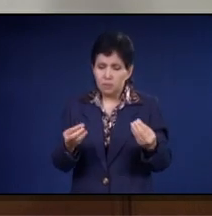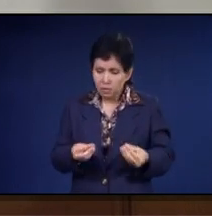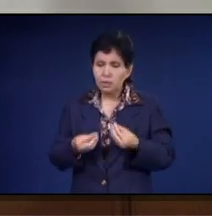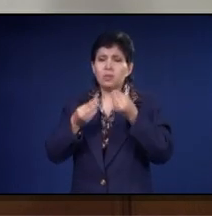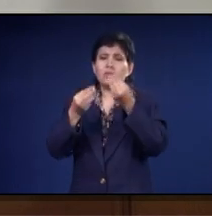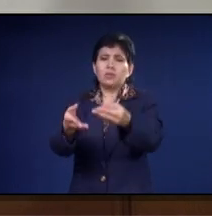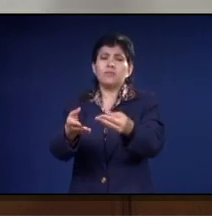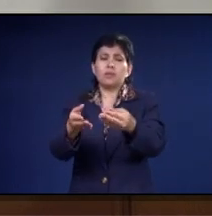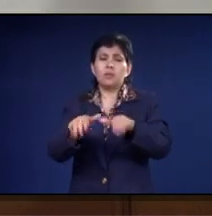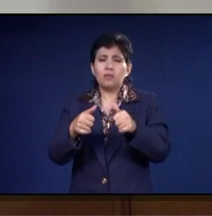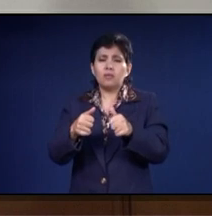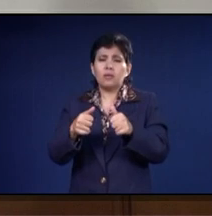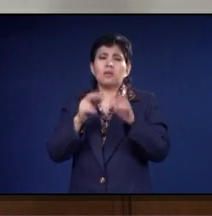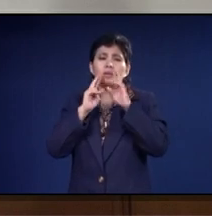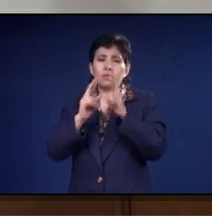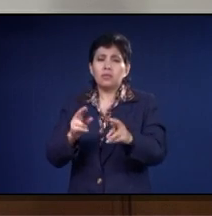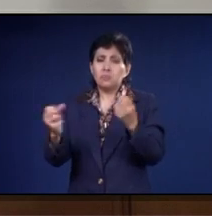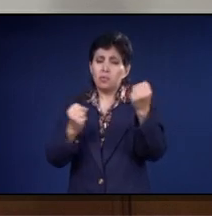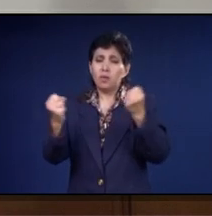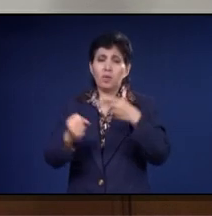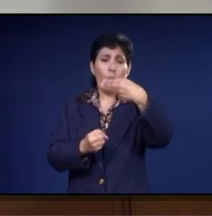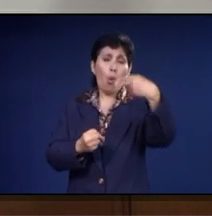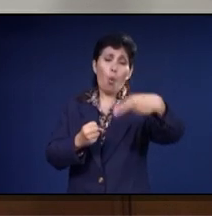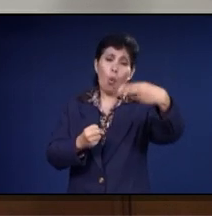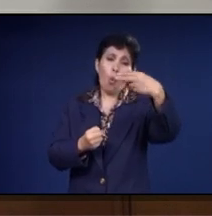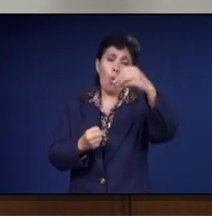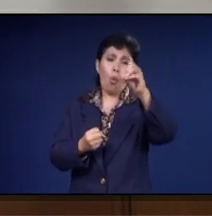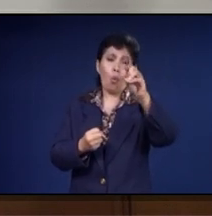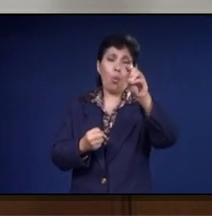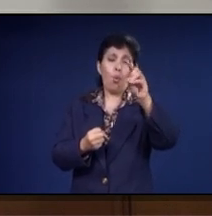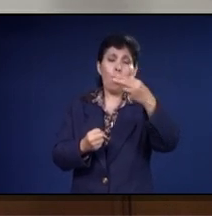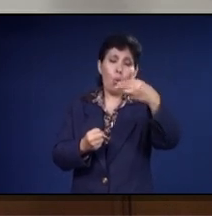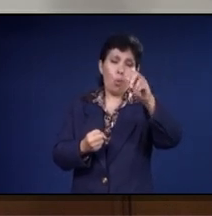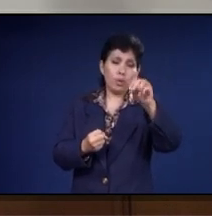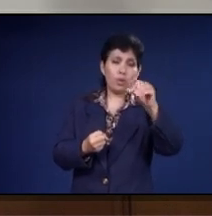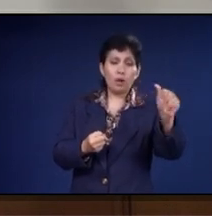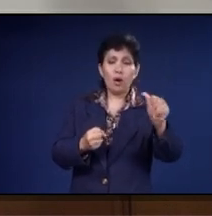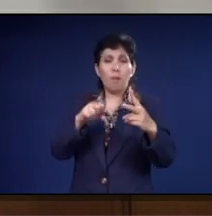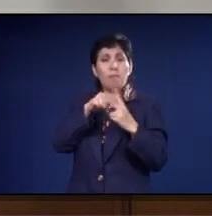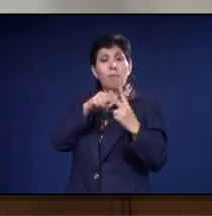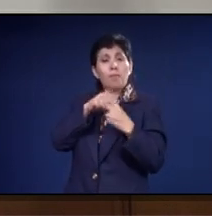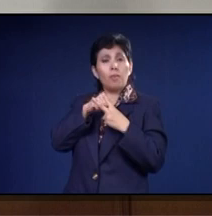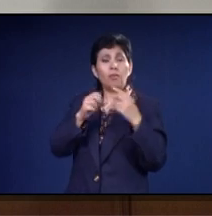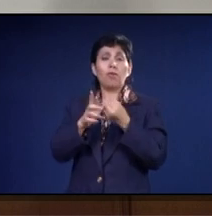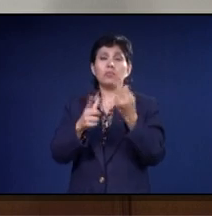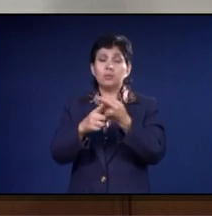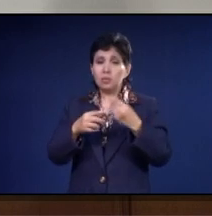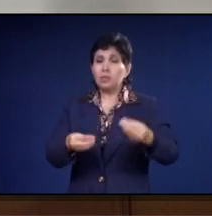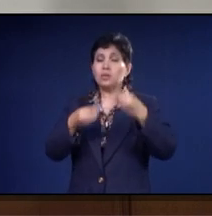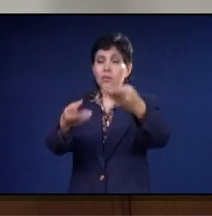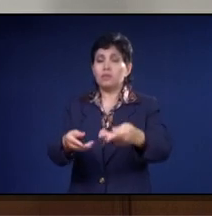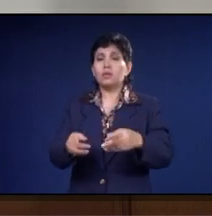to groups. People driving Calisa, people driving Honda, or people driving Ferraris. We have different schemas for them. And also the place you